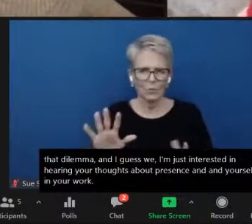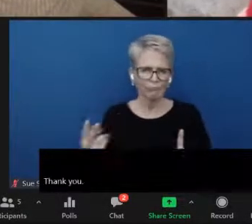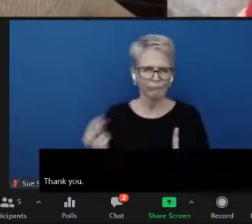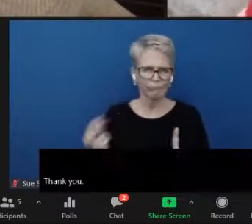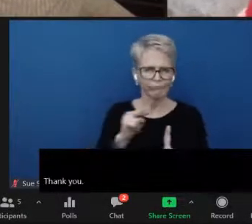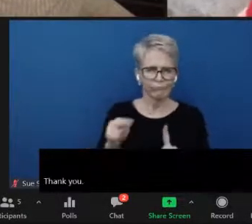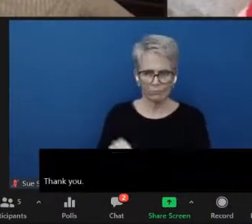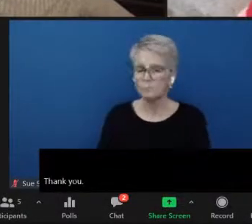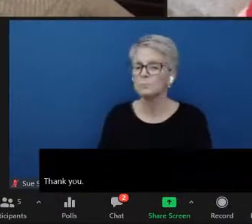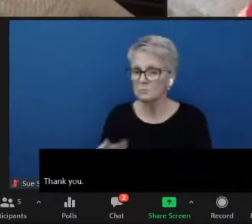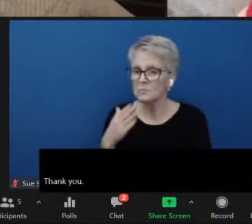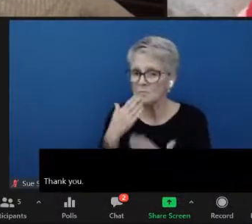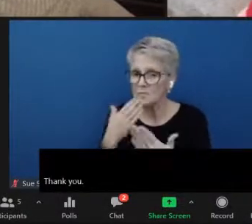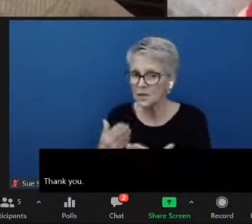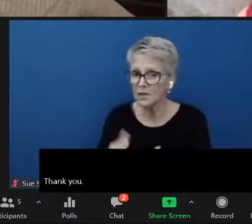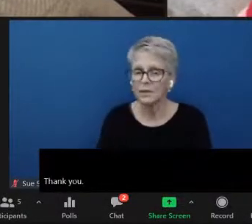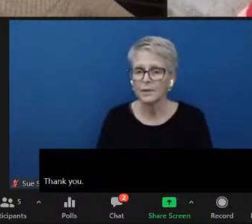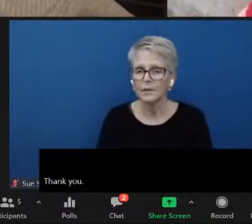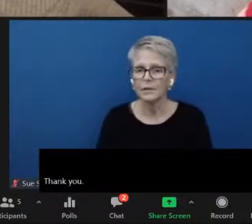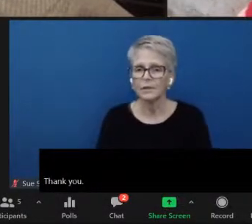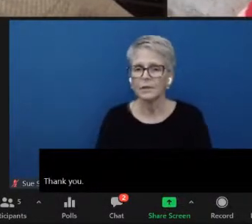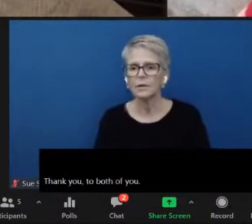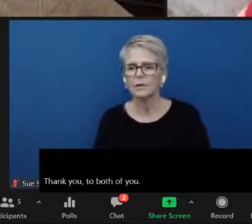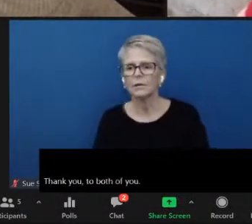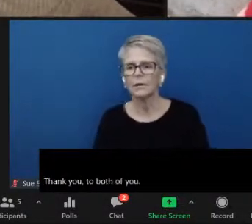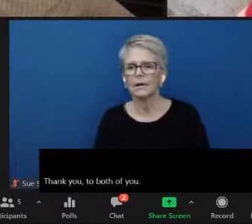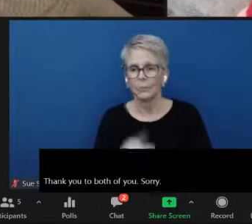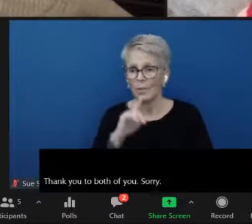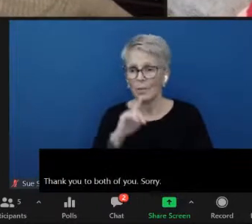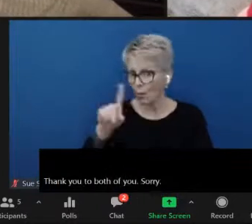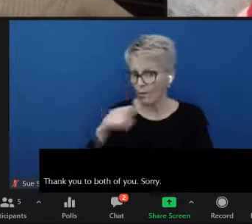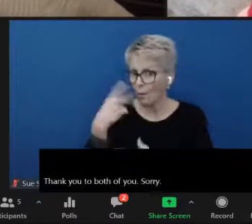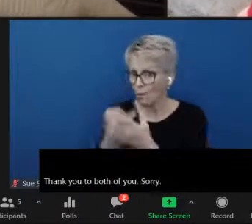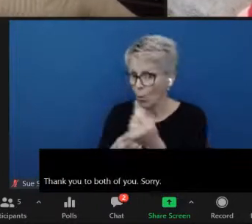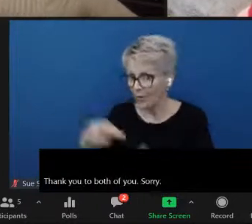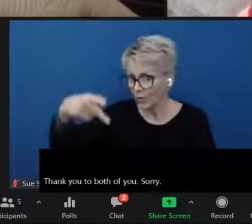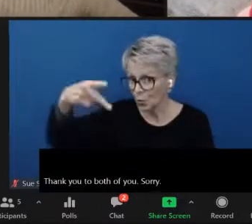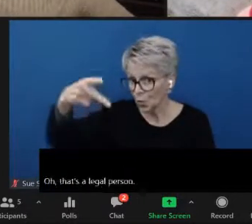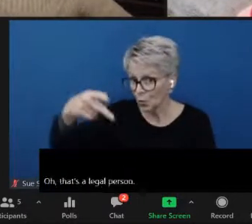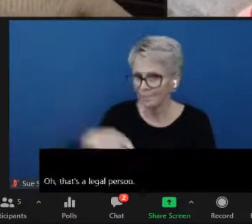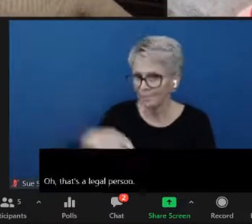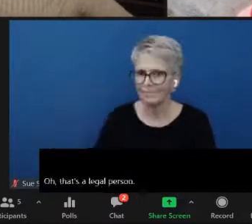Thank you. Actually, it's a question to both of you, sorry, but I'll let Léuli go first.